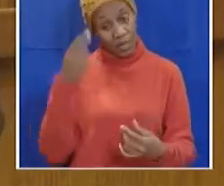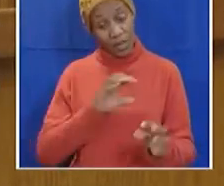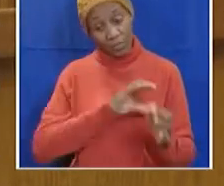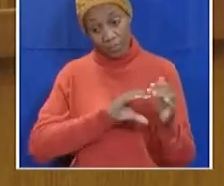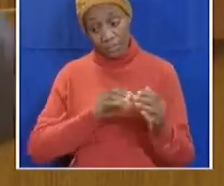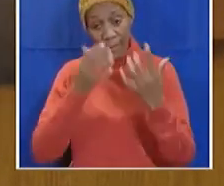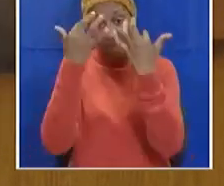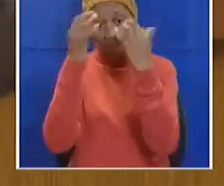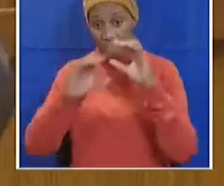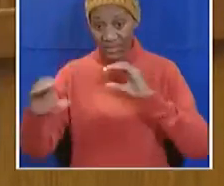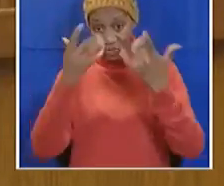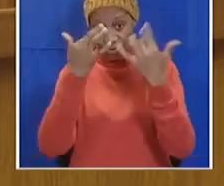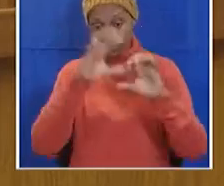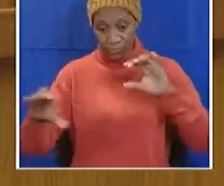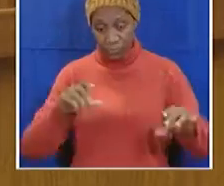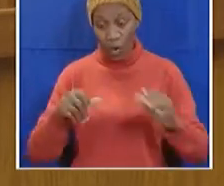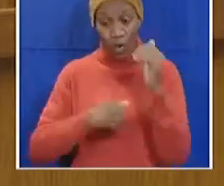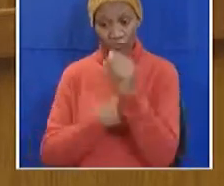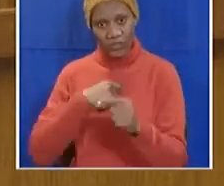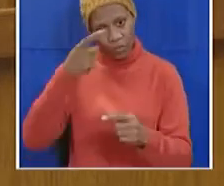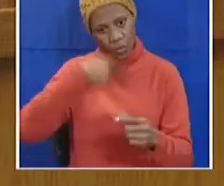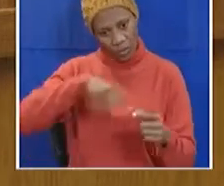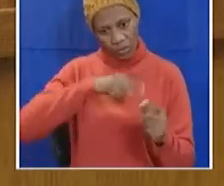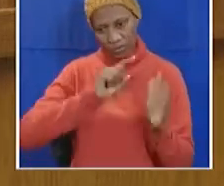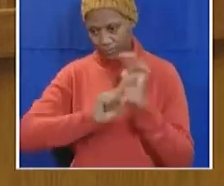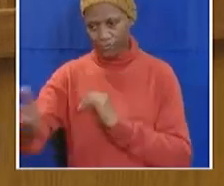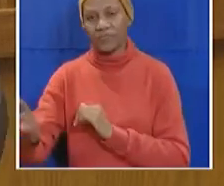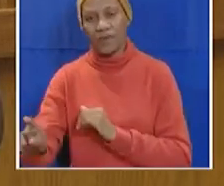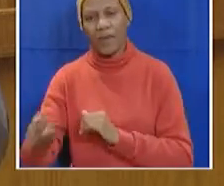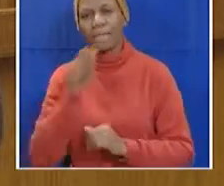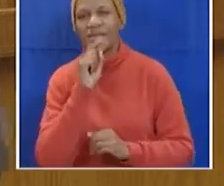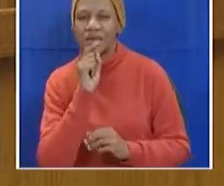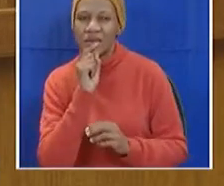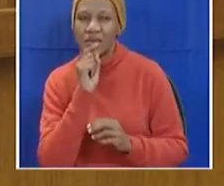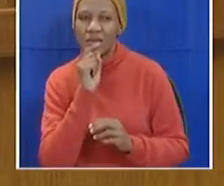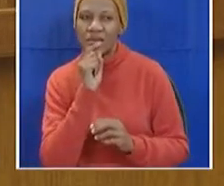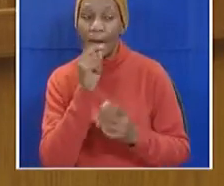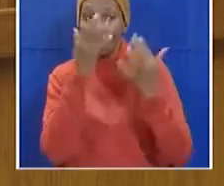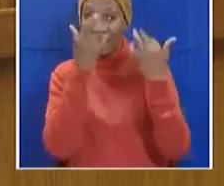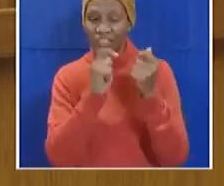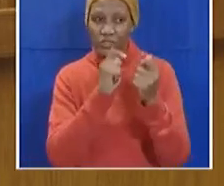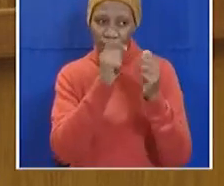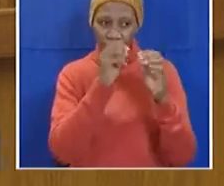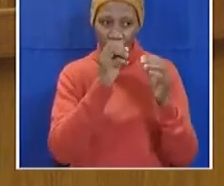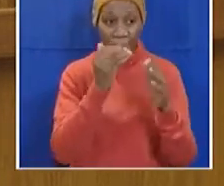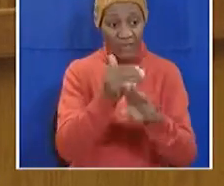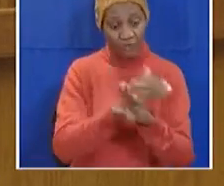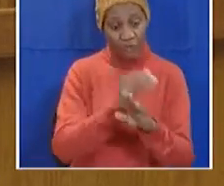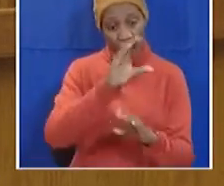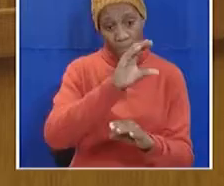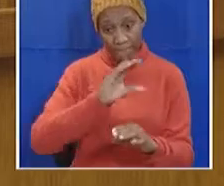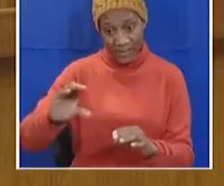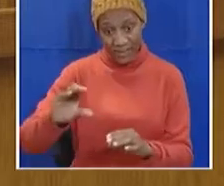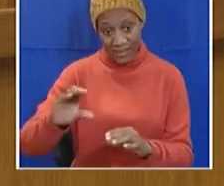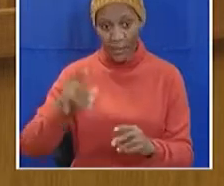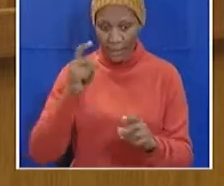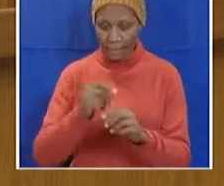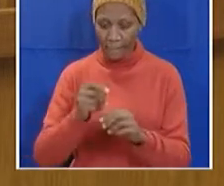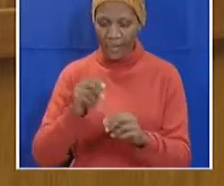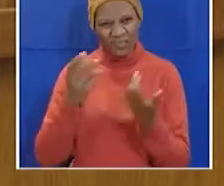and discuss this, and this could have resulted in an amendment of that allocation to Legal Aid South Africa.